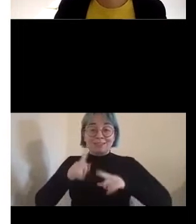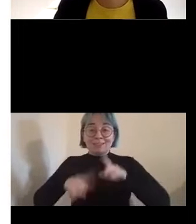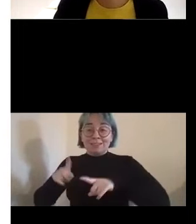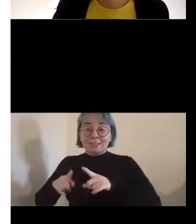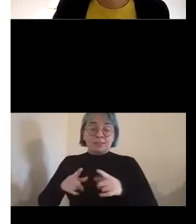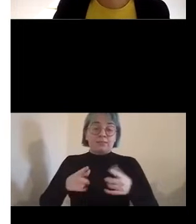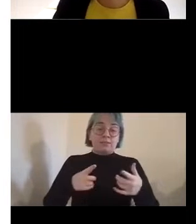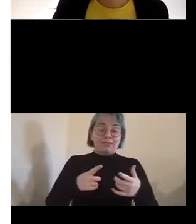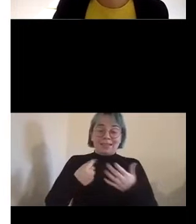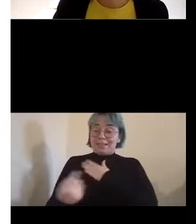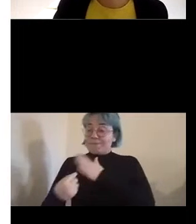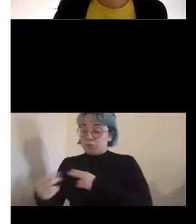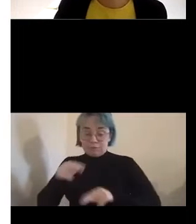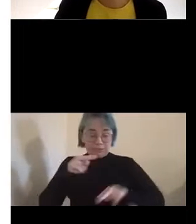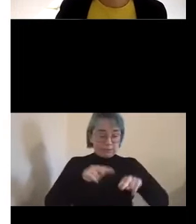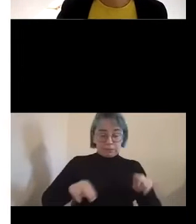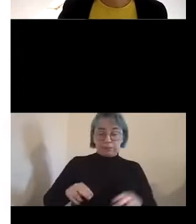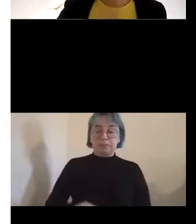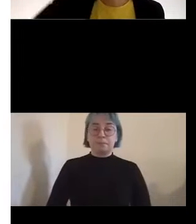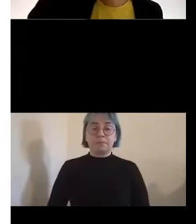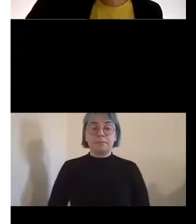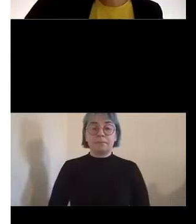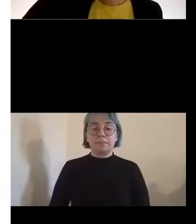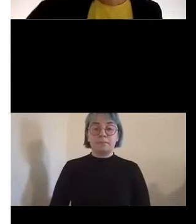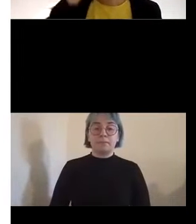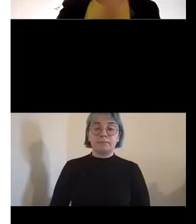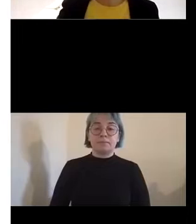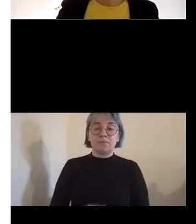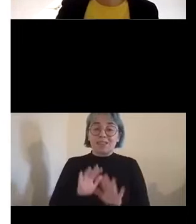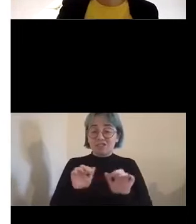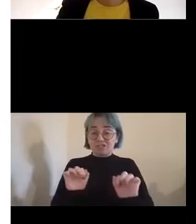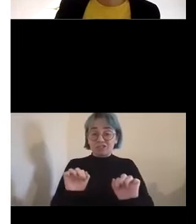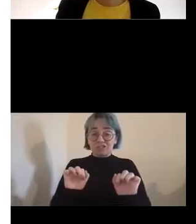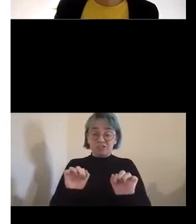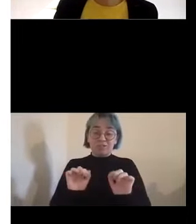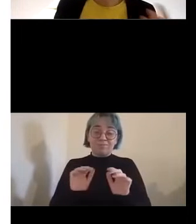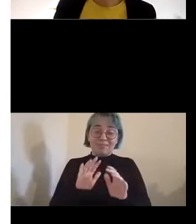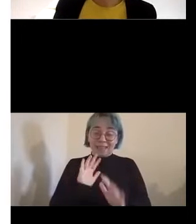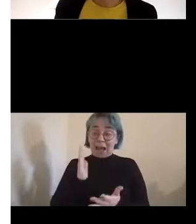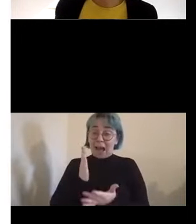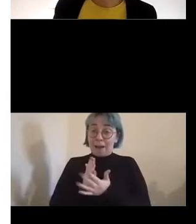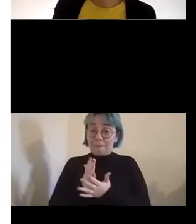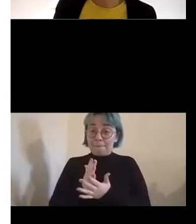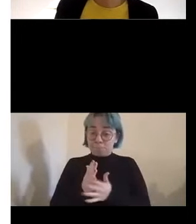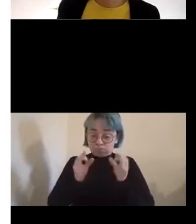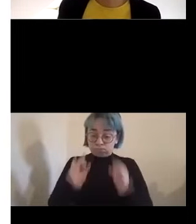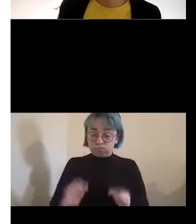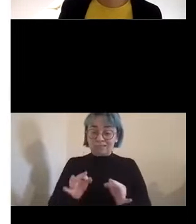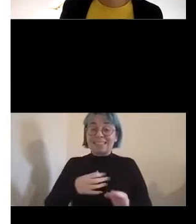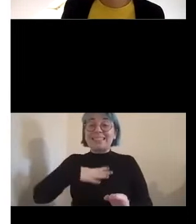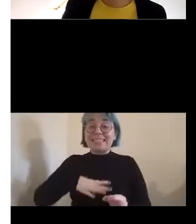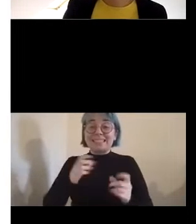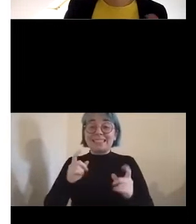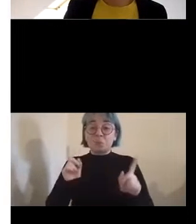the individual assessment. So it's not entirely set what exactly needs to be in the